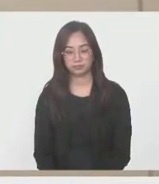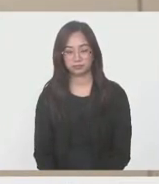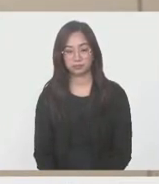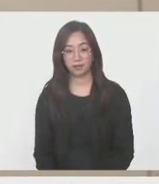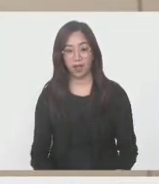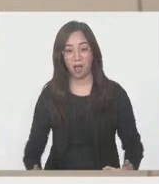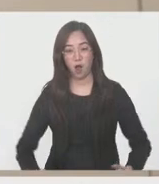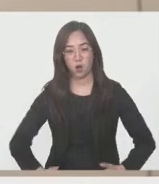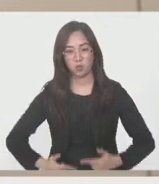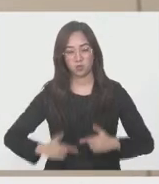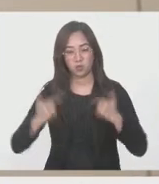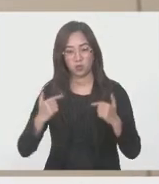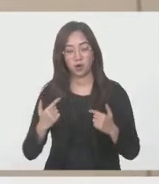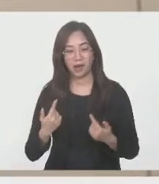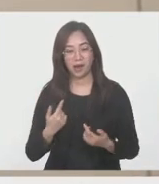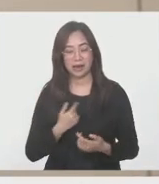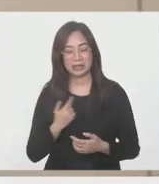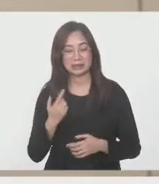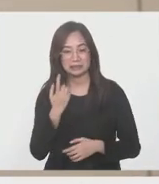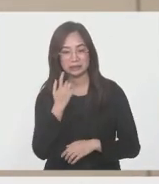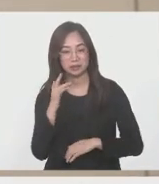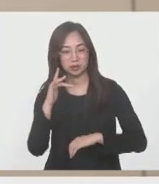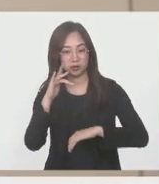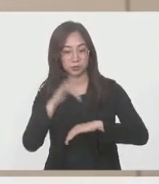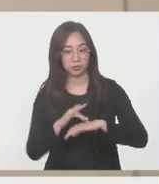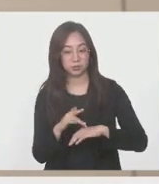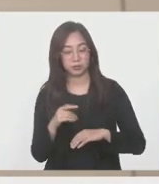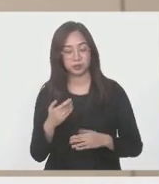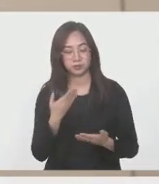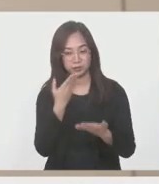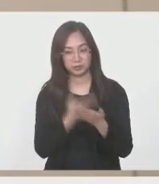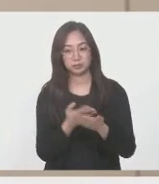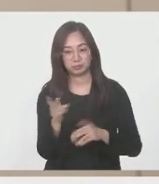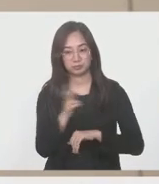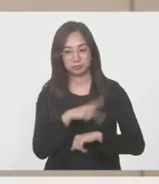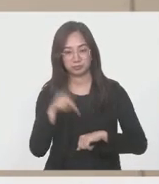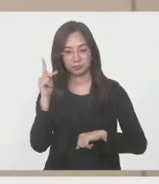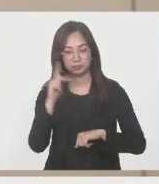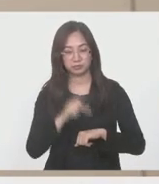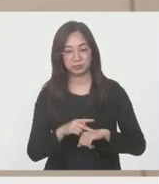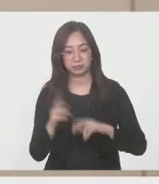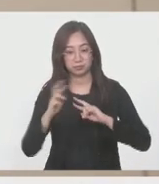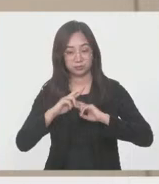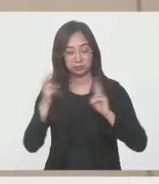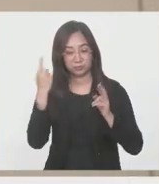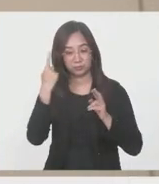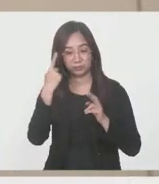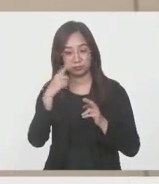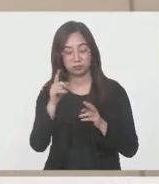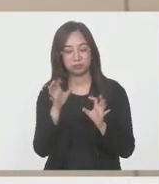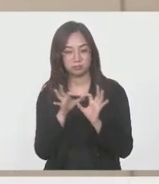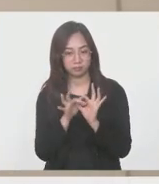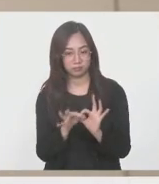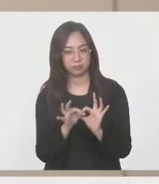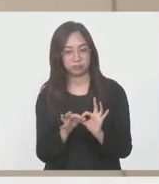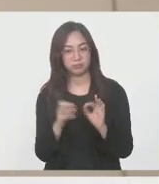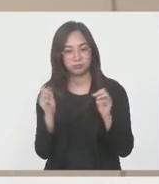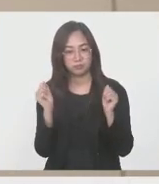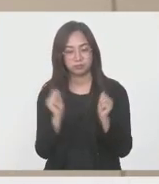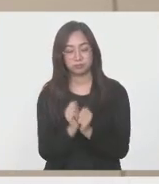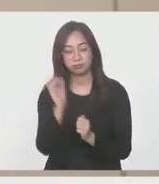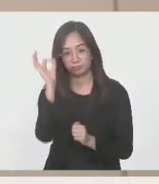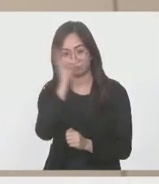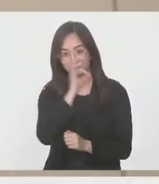Mabuhay. I've just touched down in the Philippines. Ready to dive in, collaborate with the dynamic